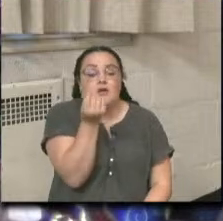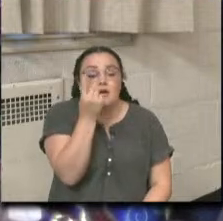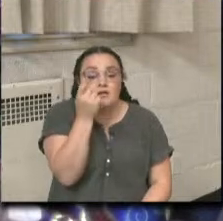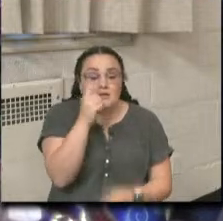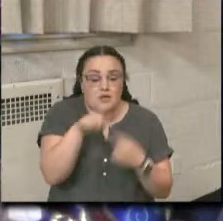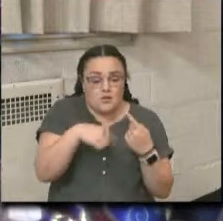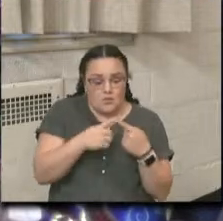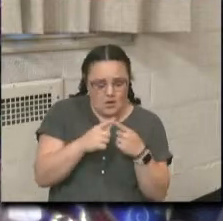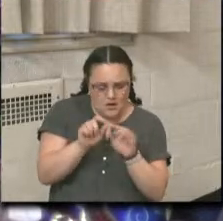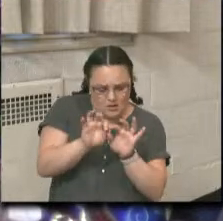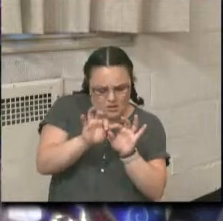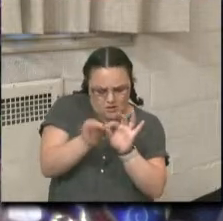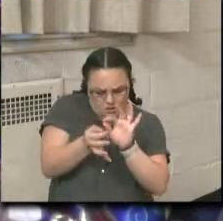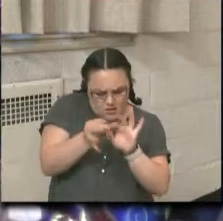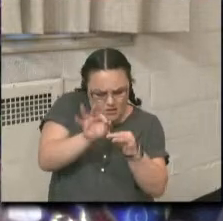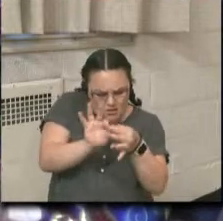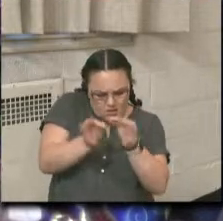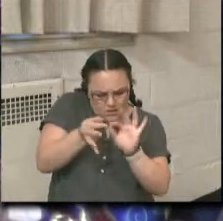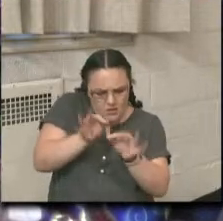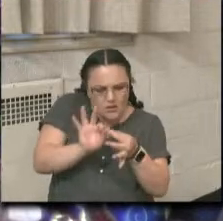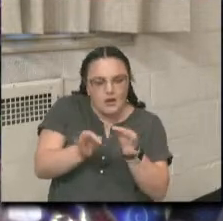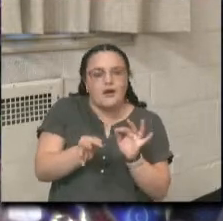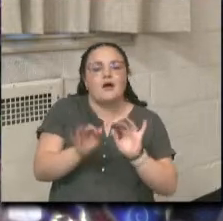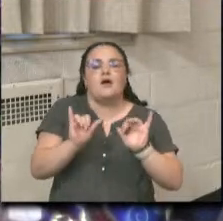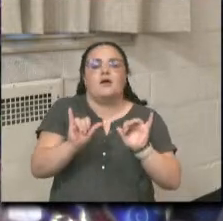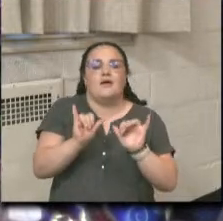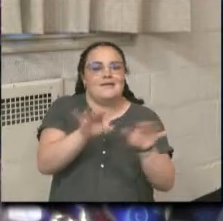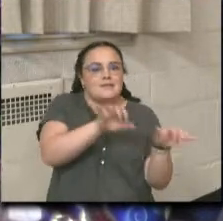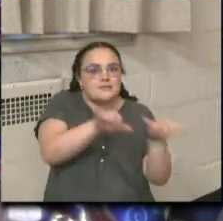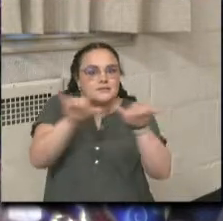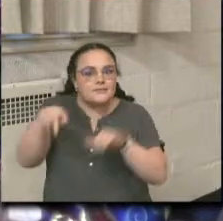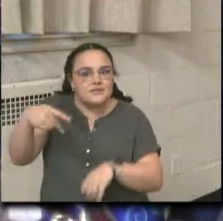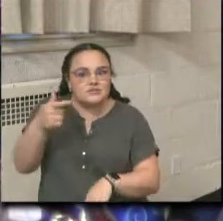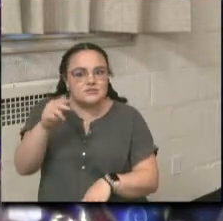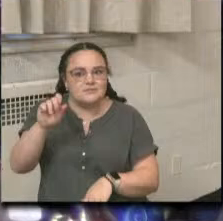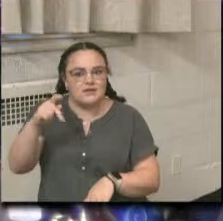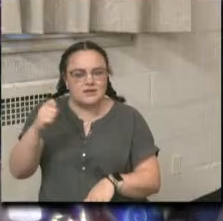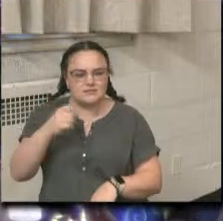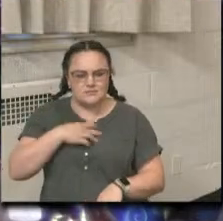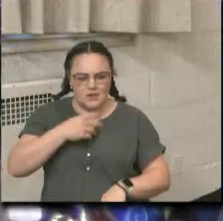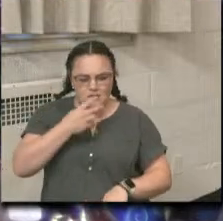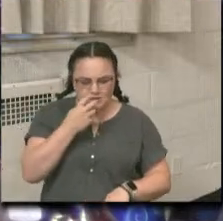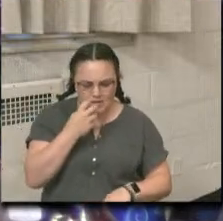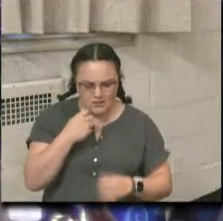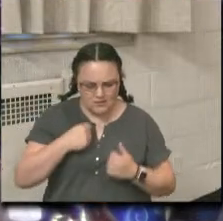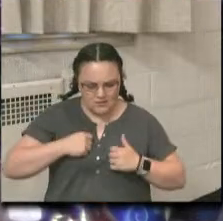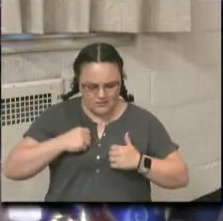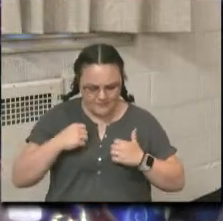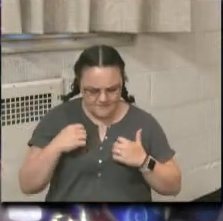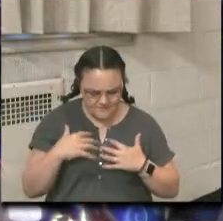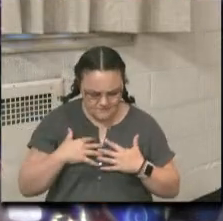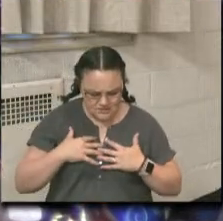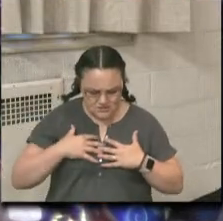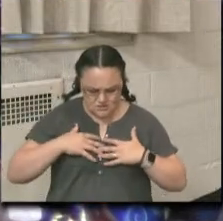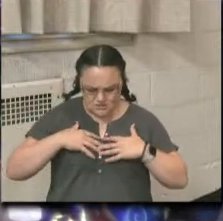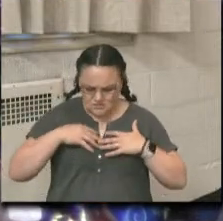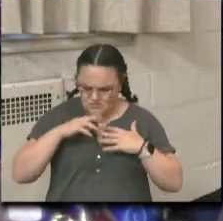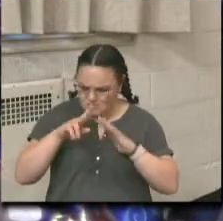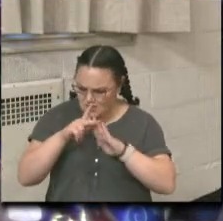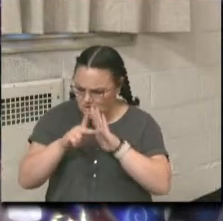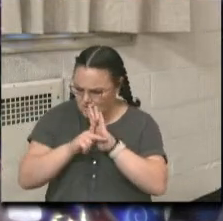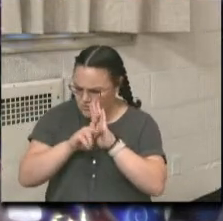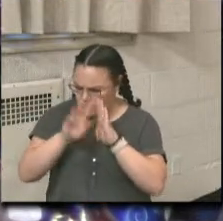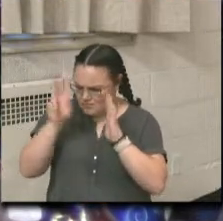is crucial, symbolizing how we must shed our own layers of doubt, fear, discord, political agendas,